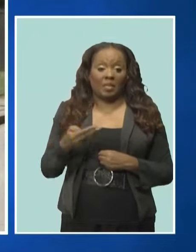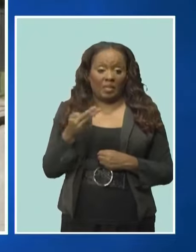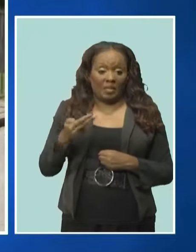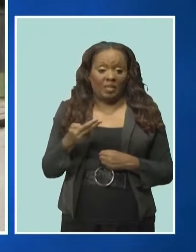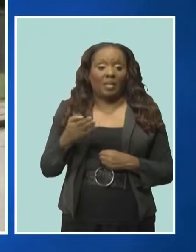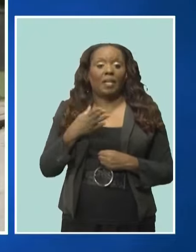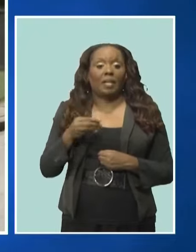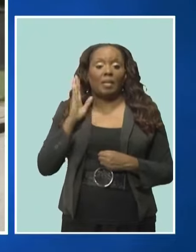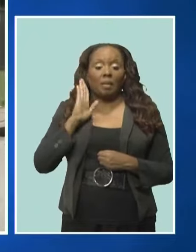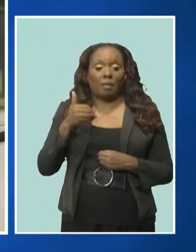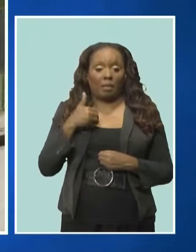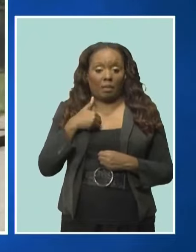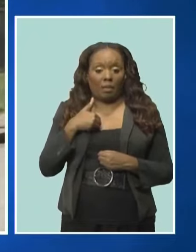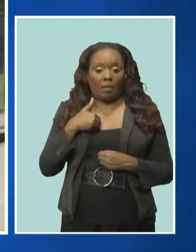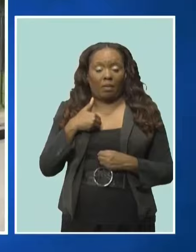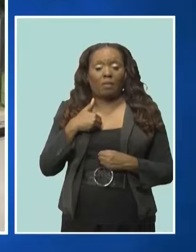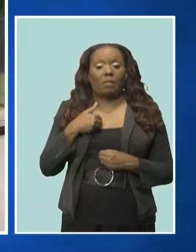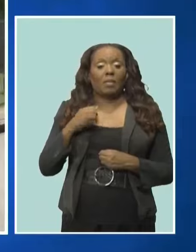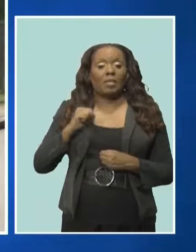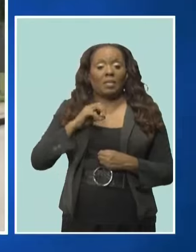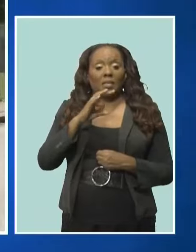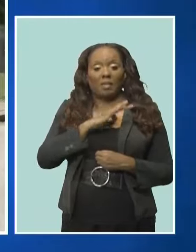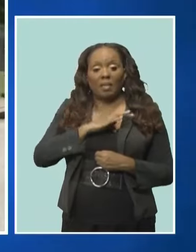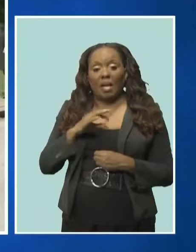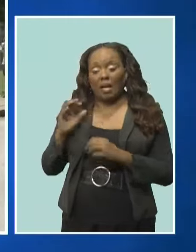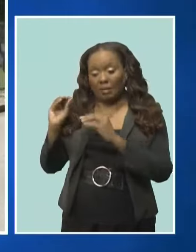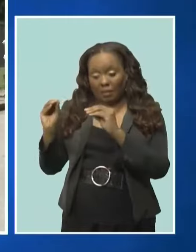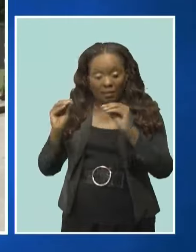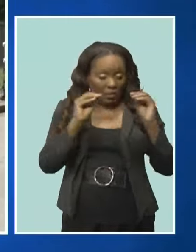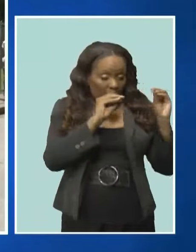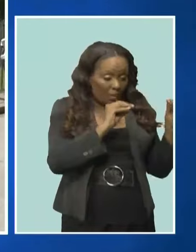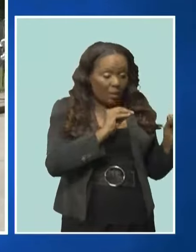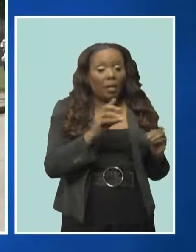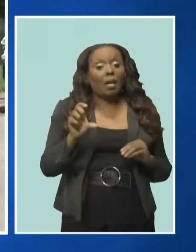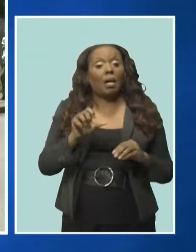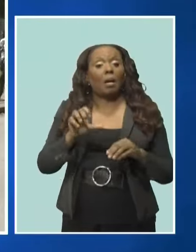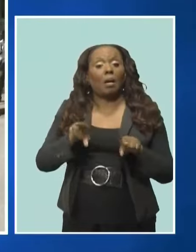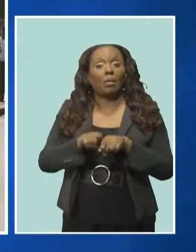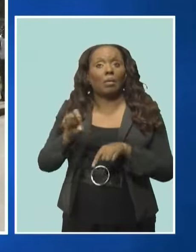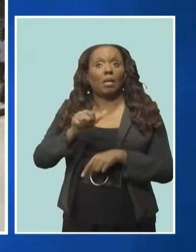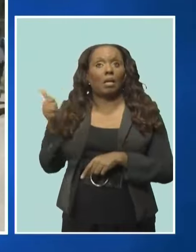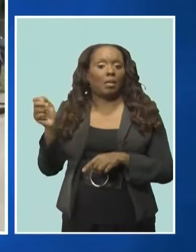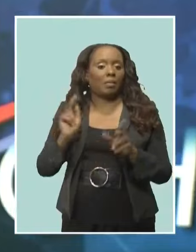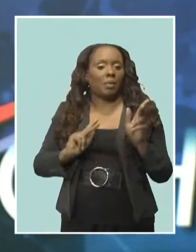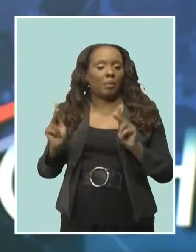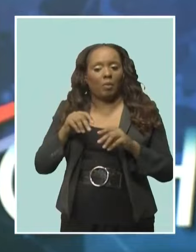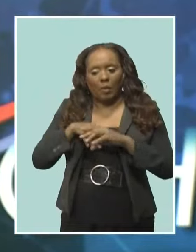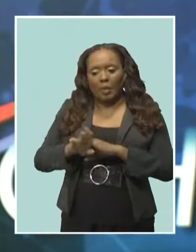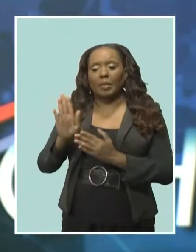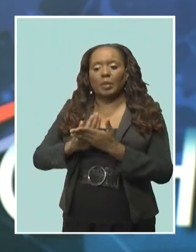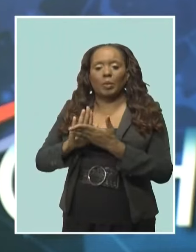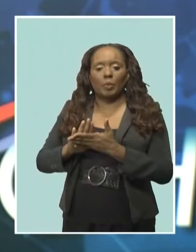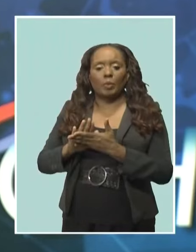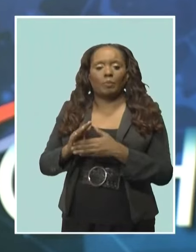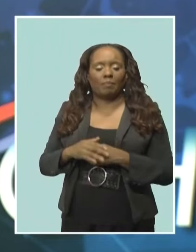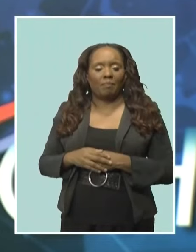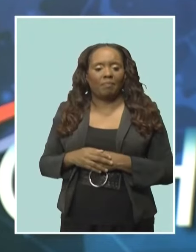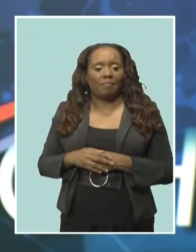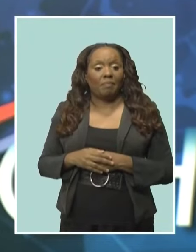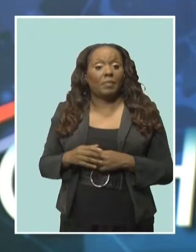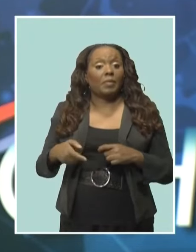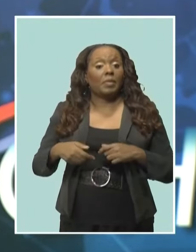with sessions facilitated by members of staff and external resource personnel. We'll take a break here, but